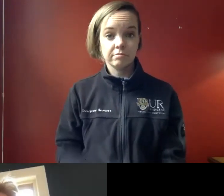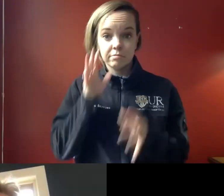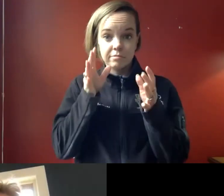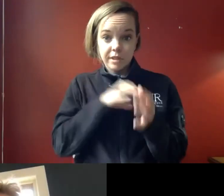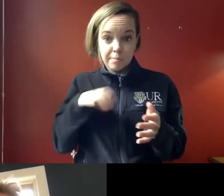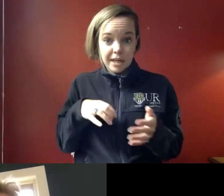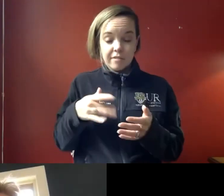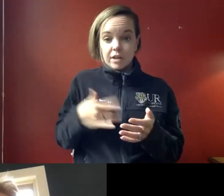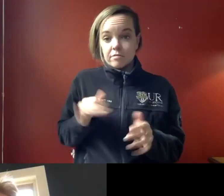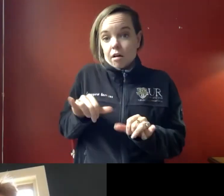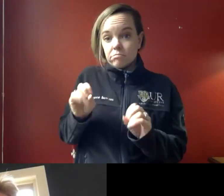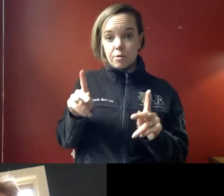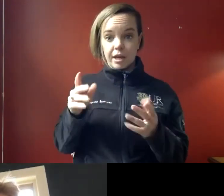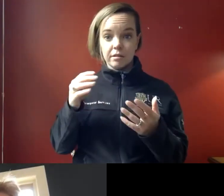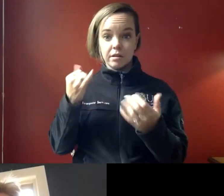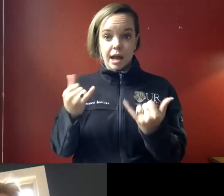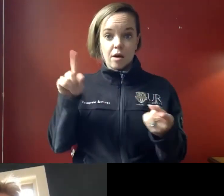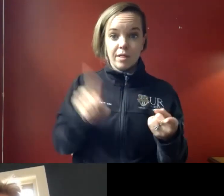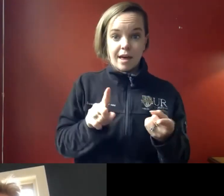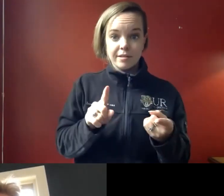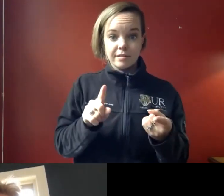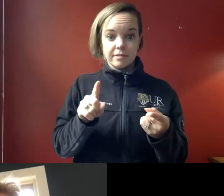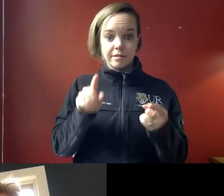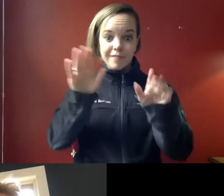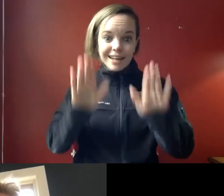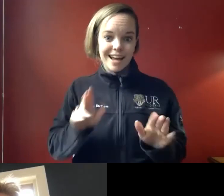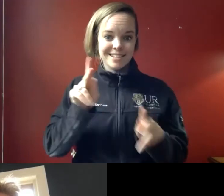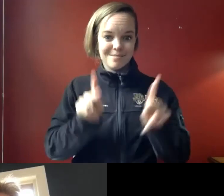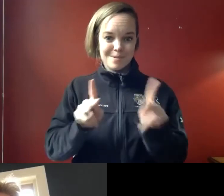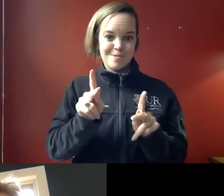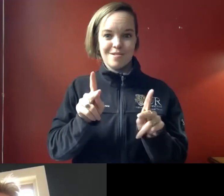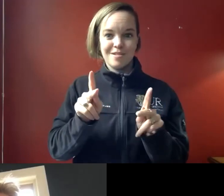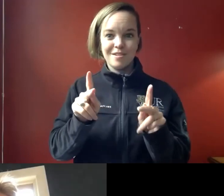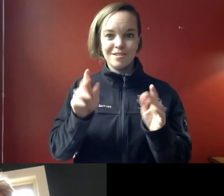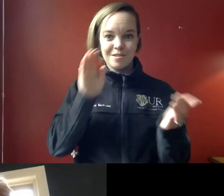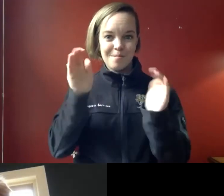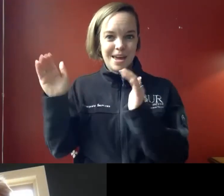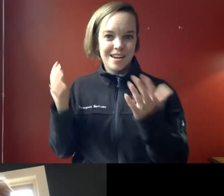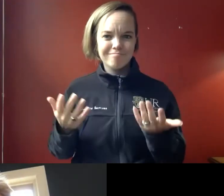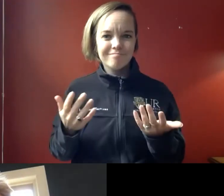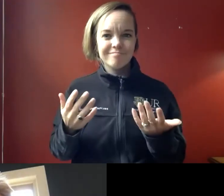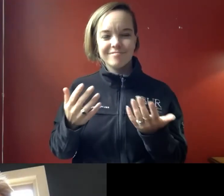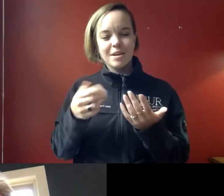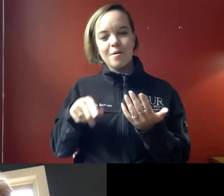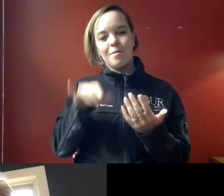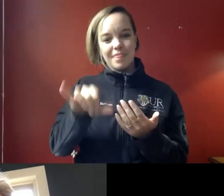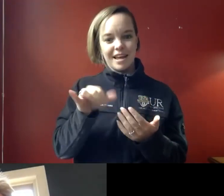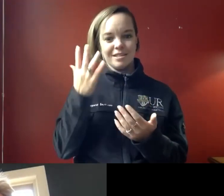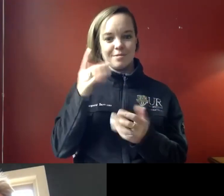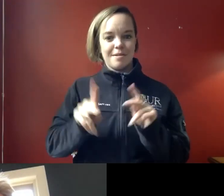okay, now we only have two fantastic people to choose from. And that's what people are afraid of, or